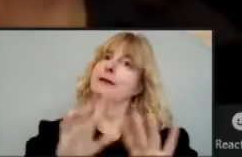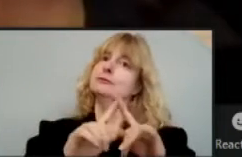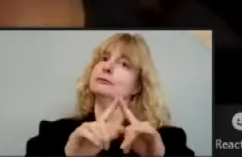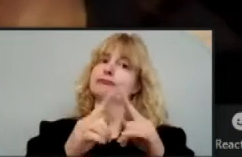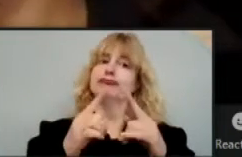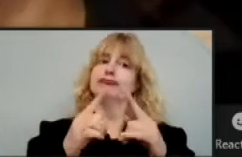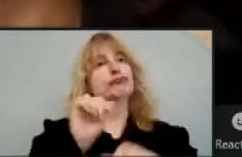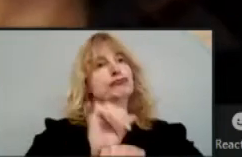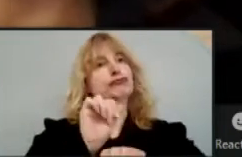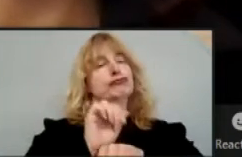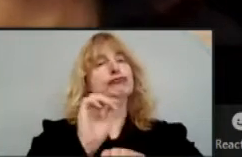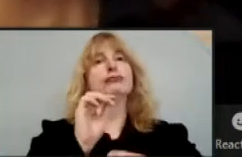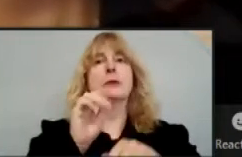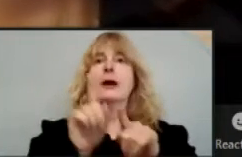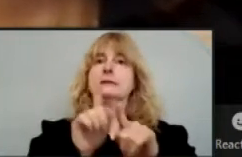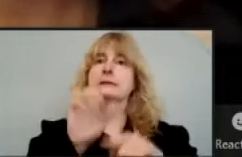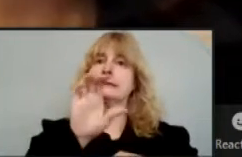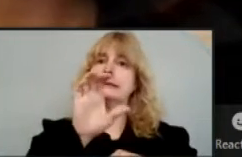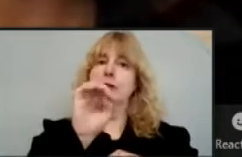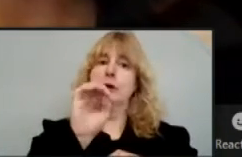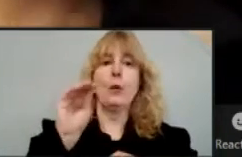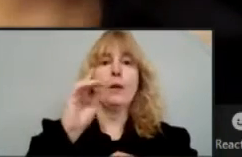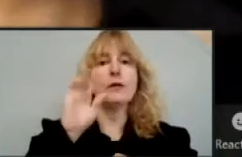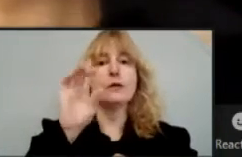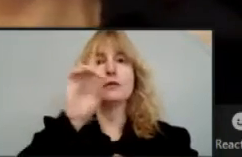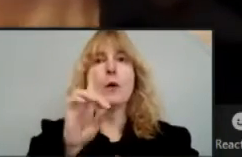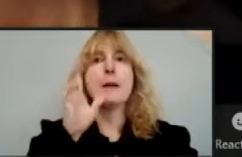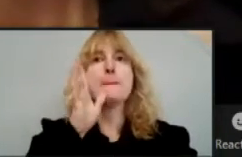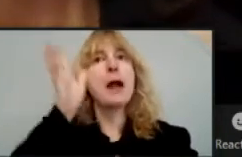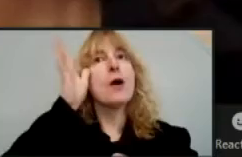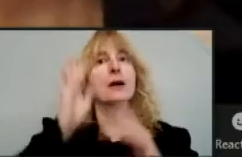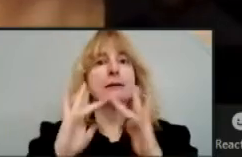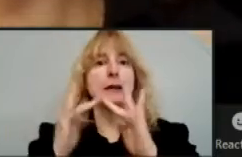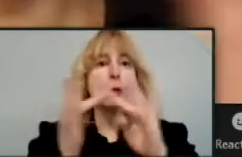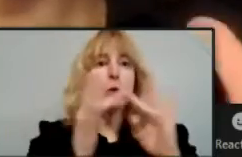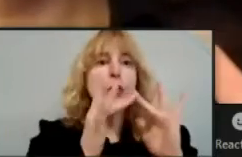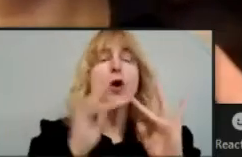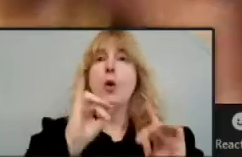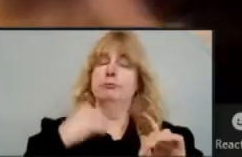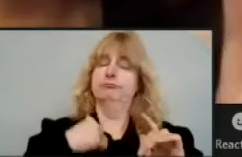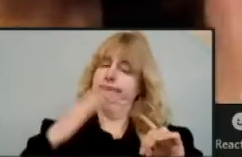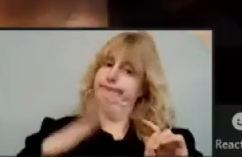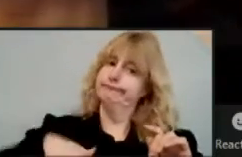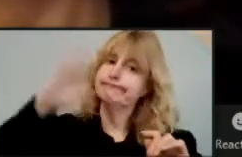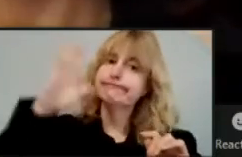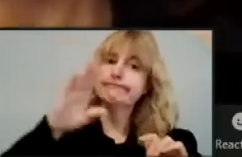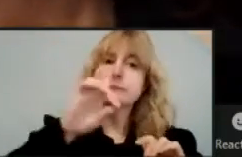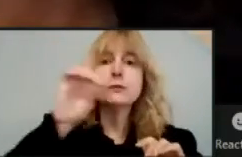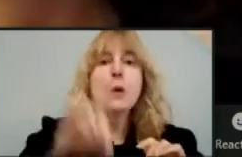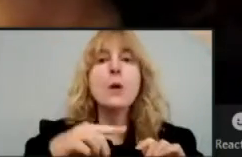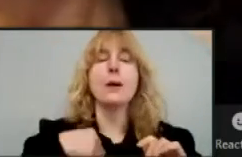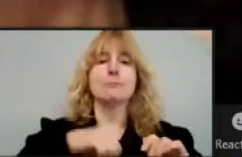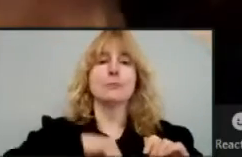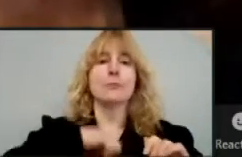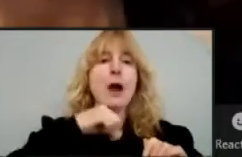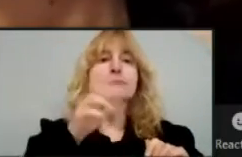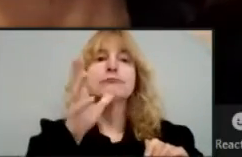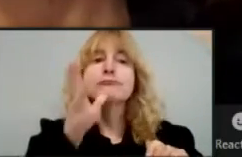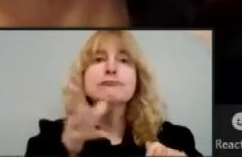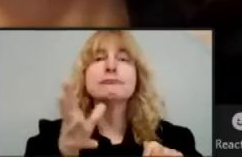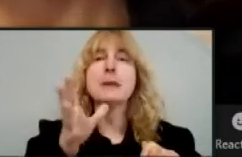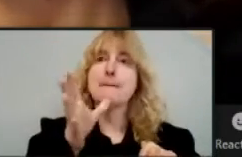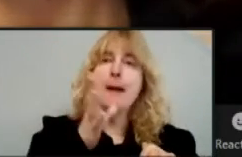the Detroit Parent Network. I'm also a Detroiter. I am a proud Nana, mom,